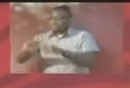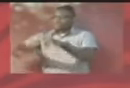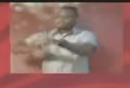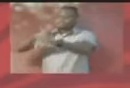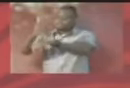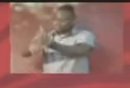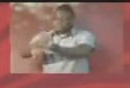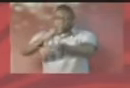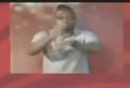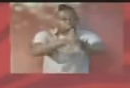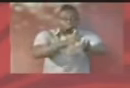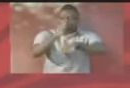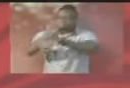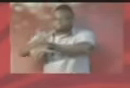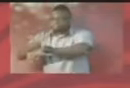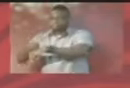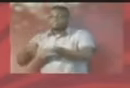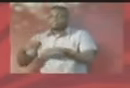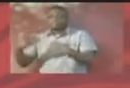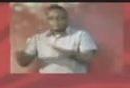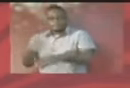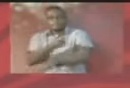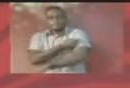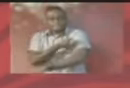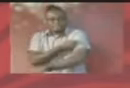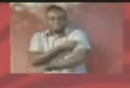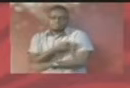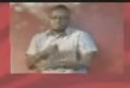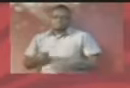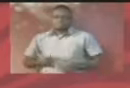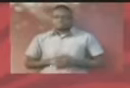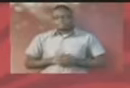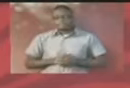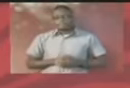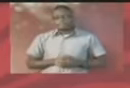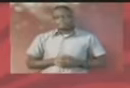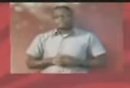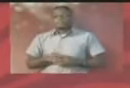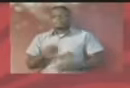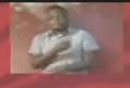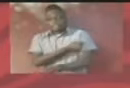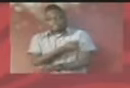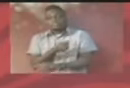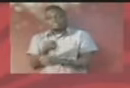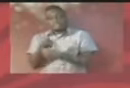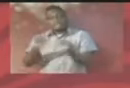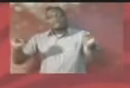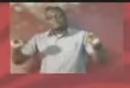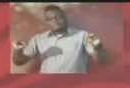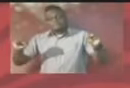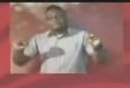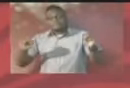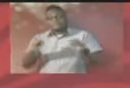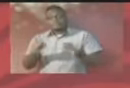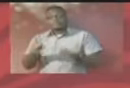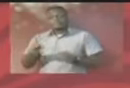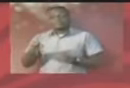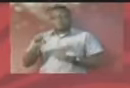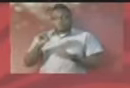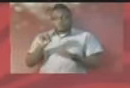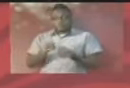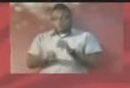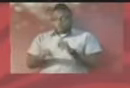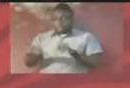and get vaccinated. Vaccination is safe, it is effective, it